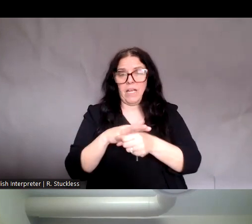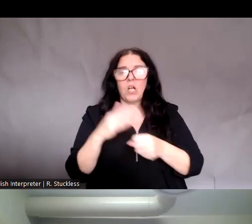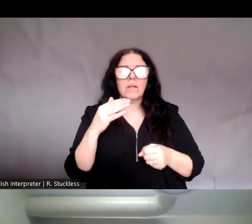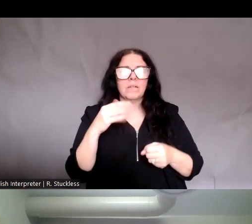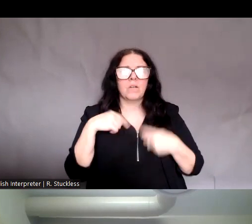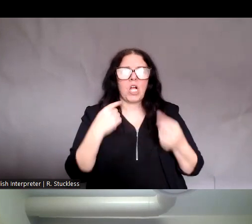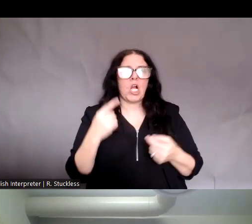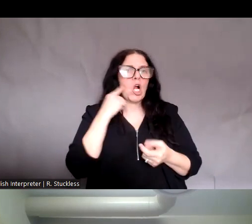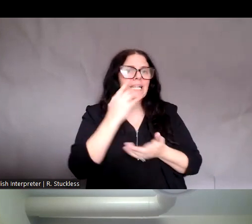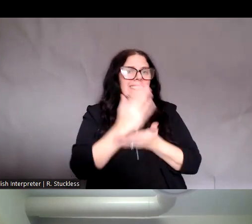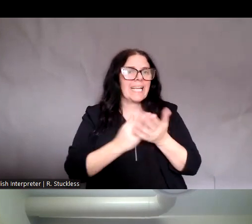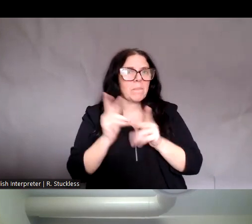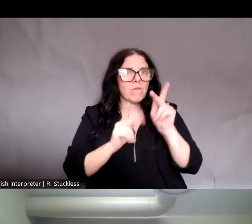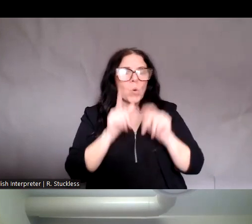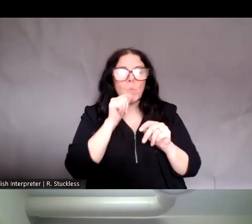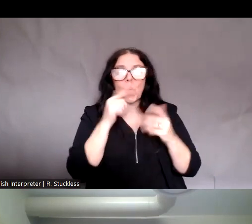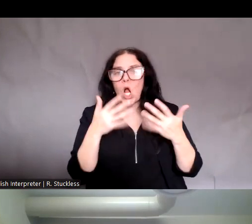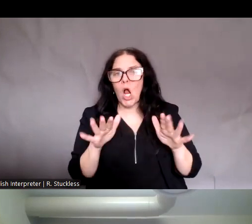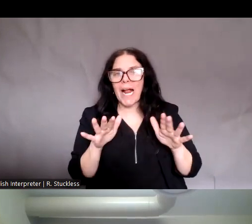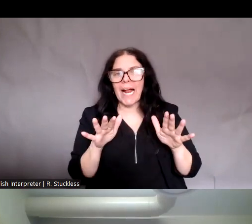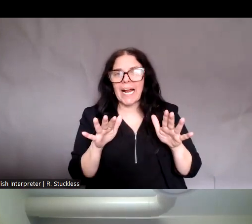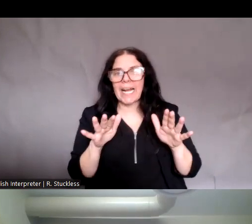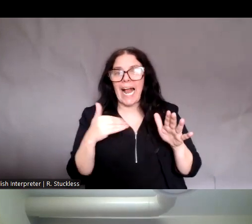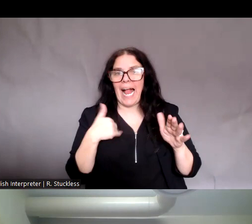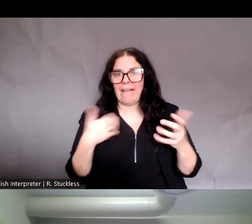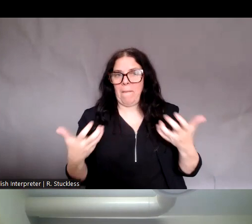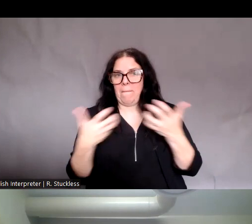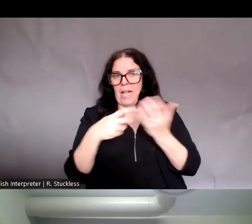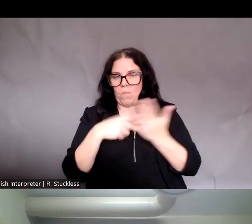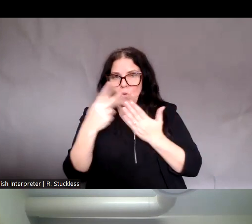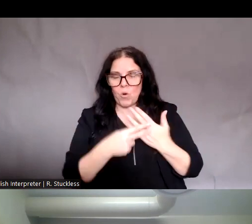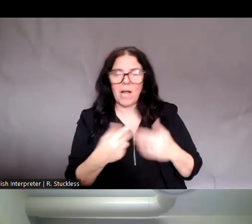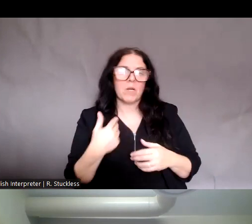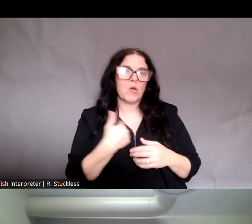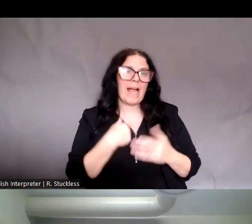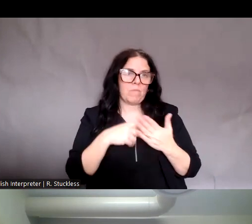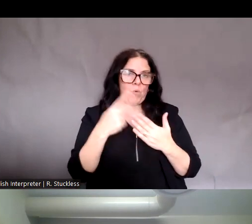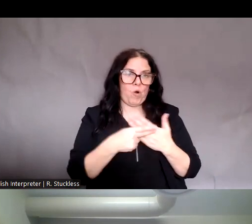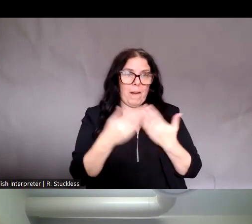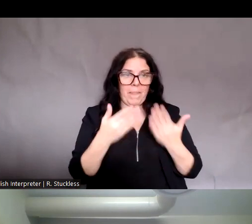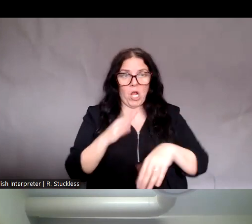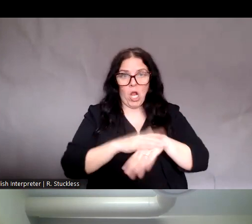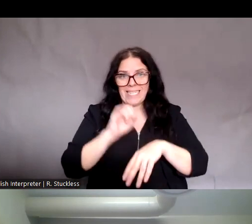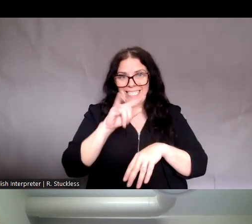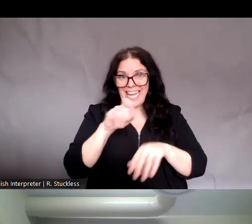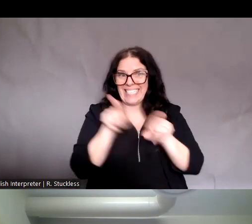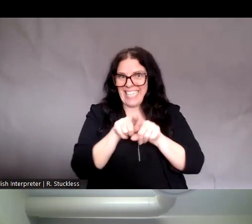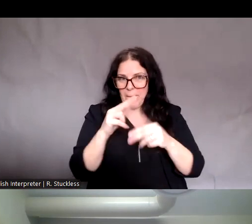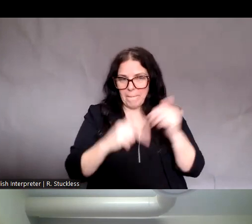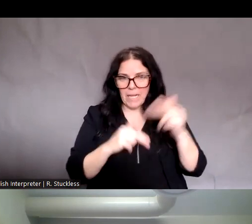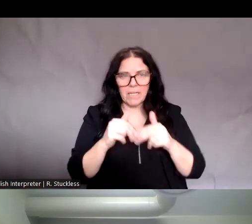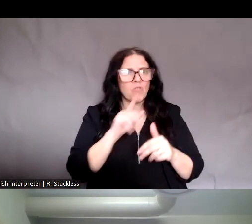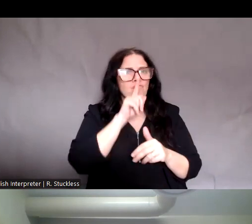of sets of folks already who have blended programs where you have programming that's on site in the same building, and there are very, very